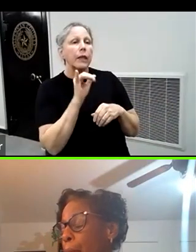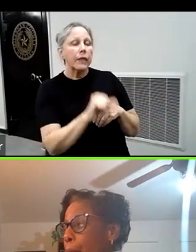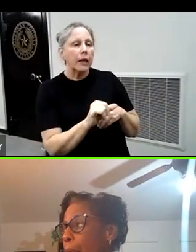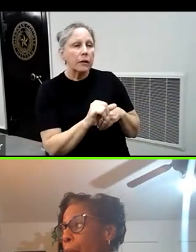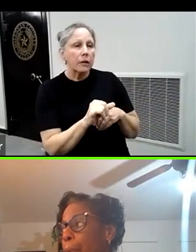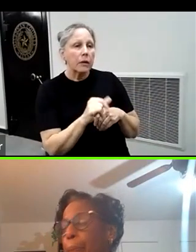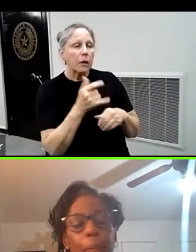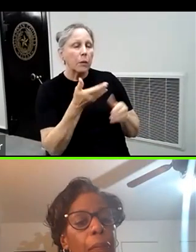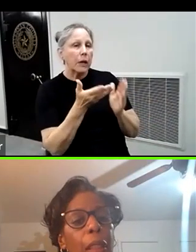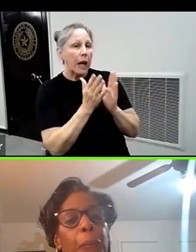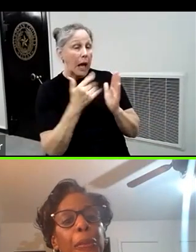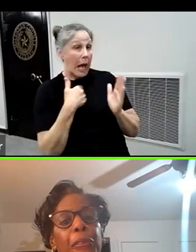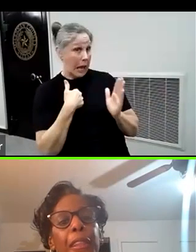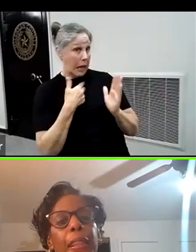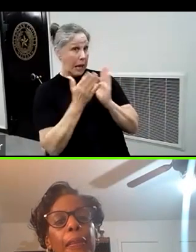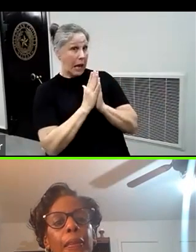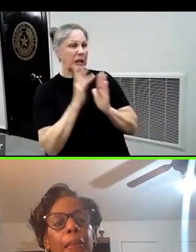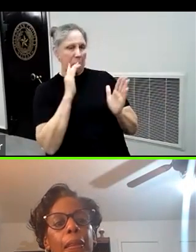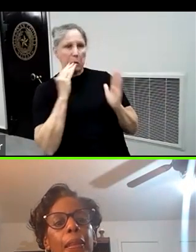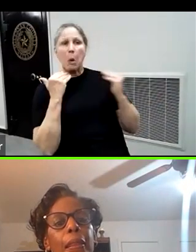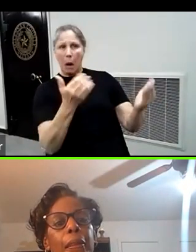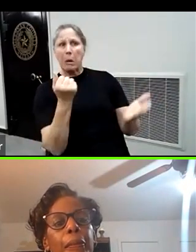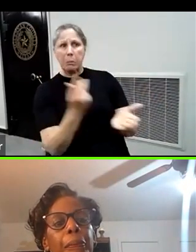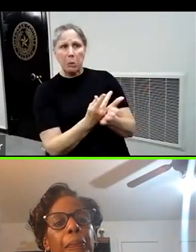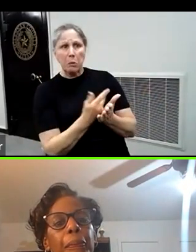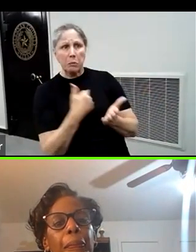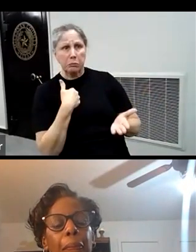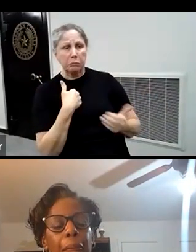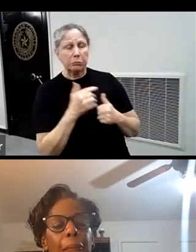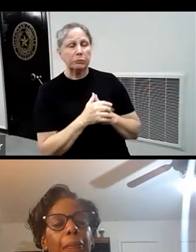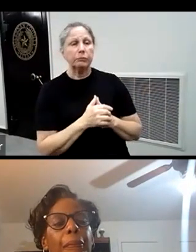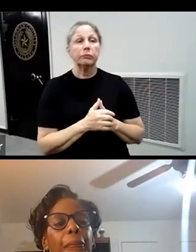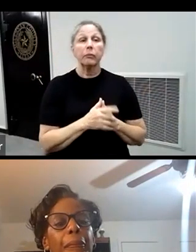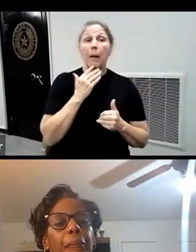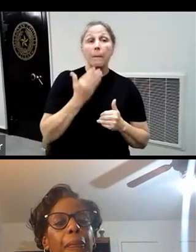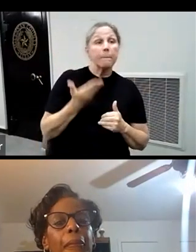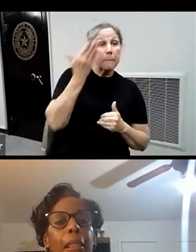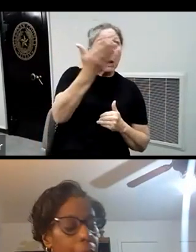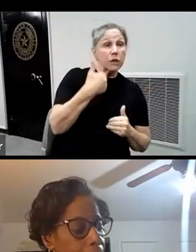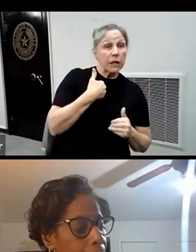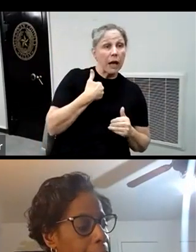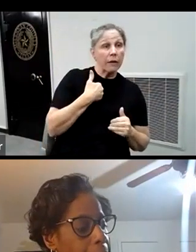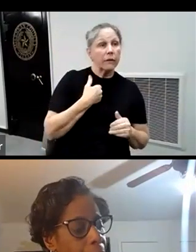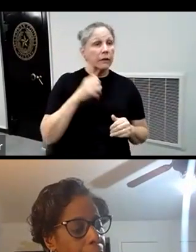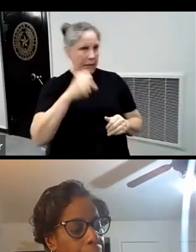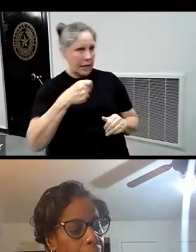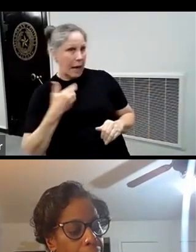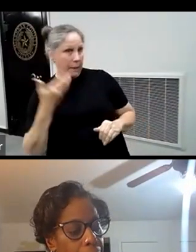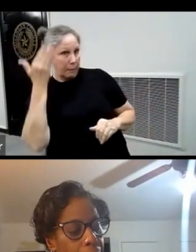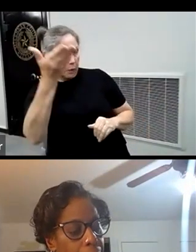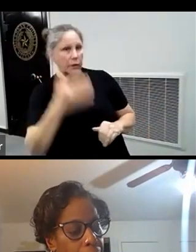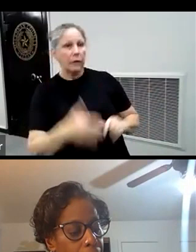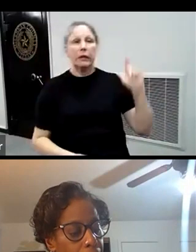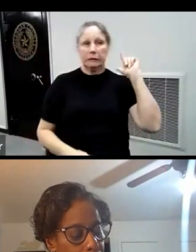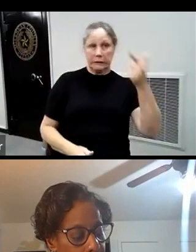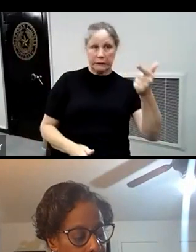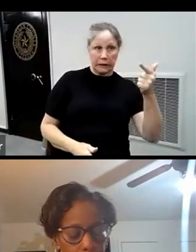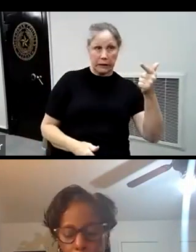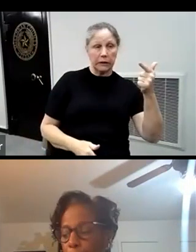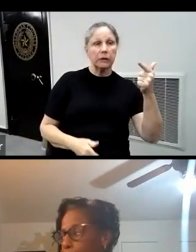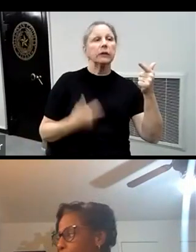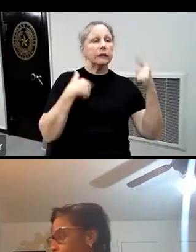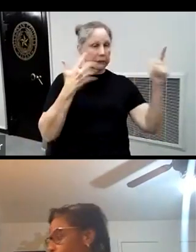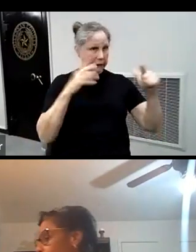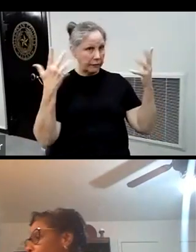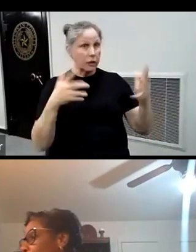would approve it. Is that a motion? Yes, sir. Have a motion and